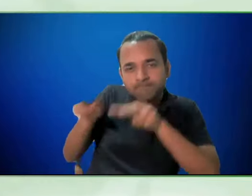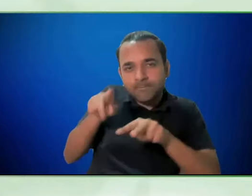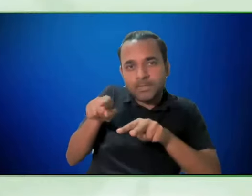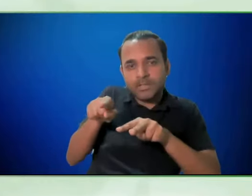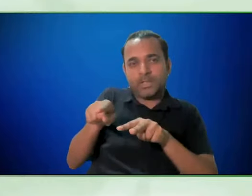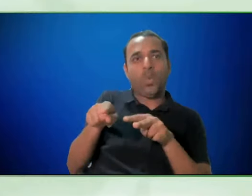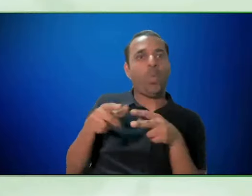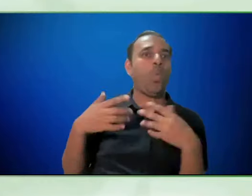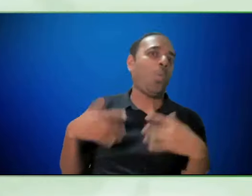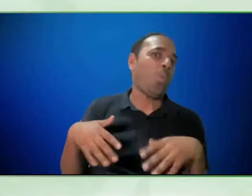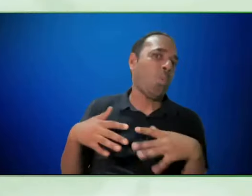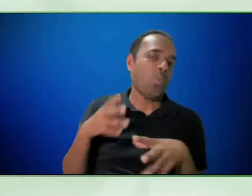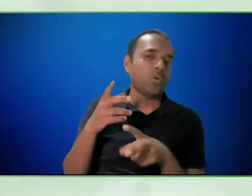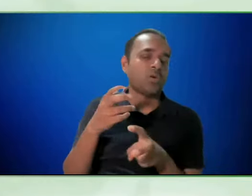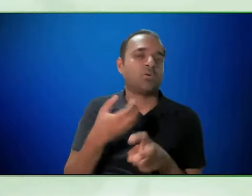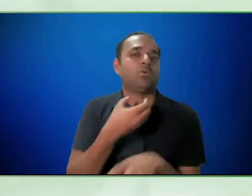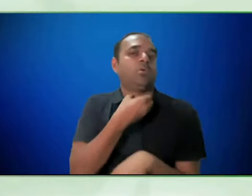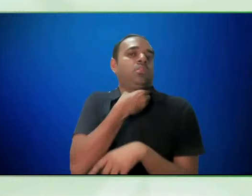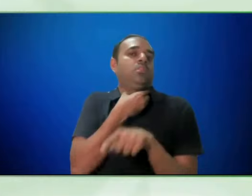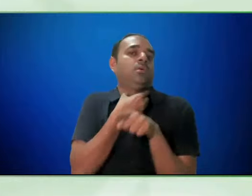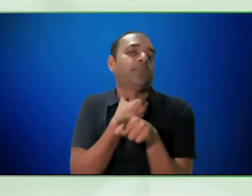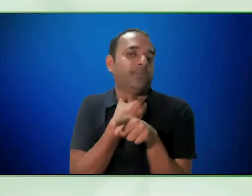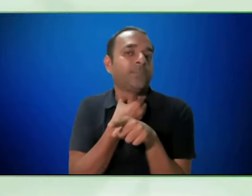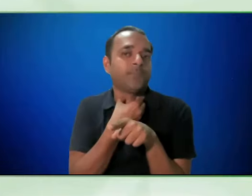cost, for instance, is usually